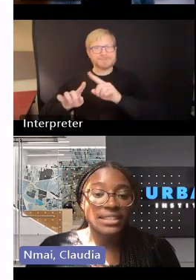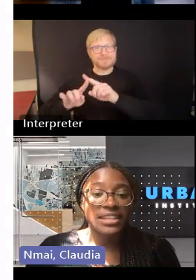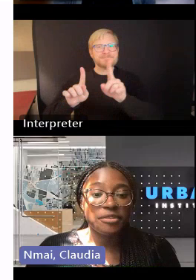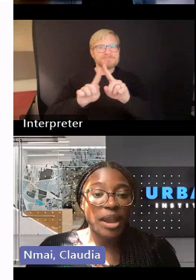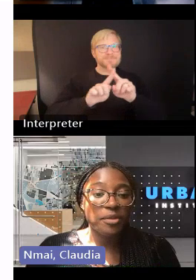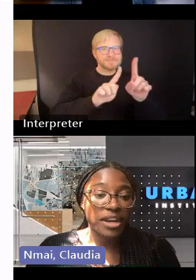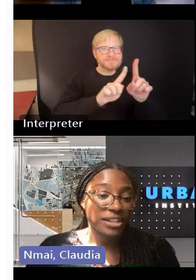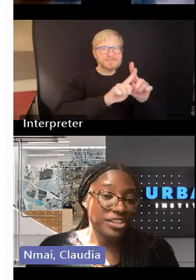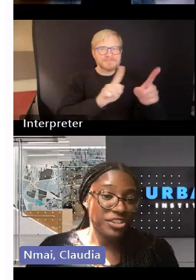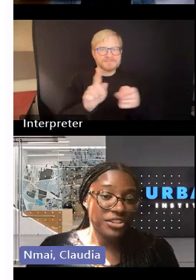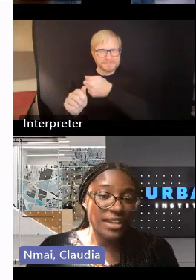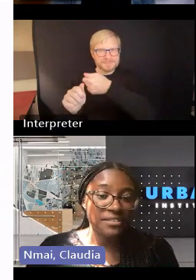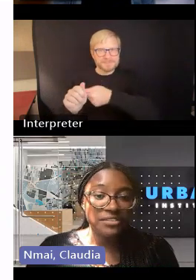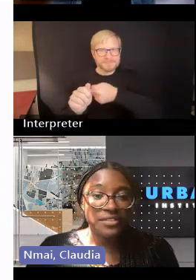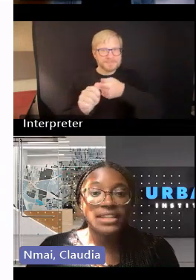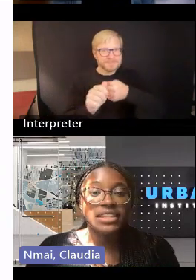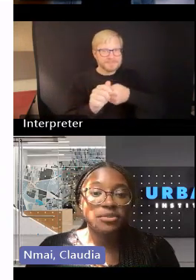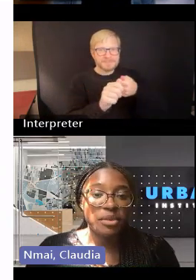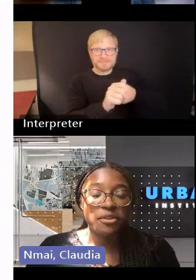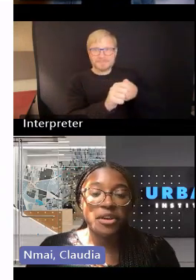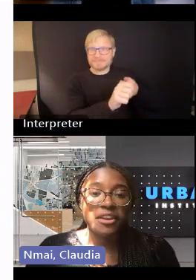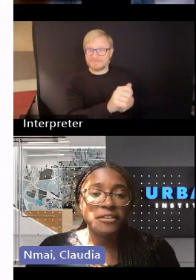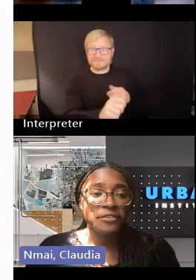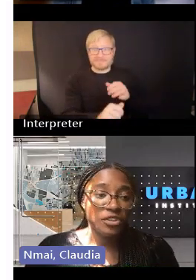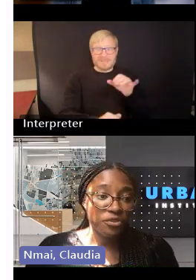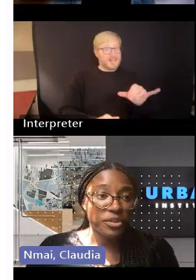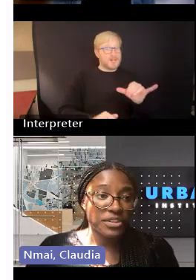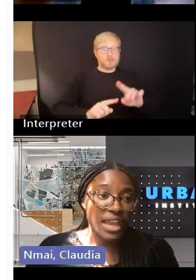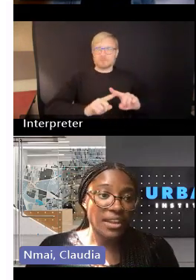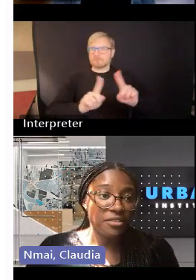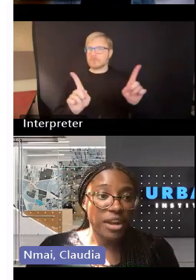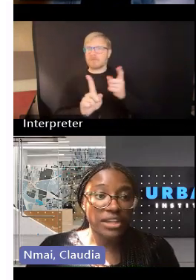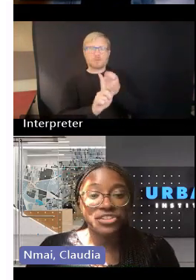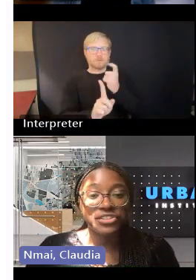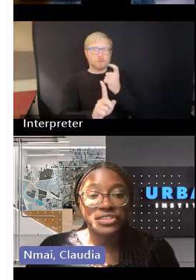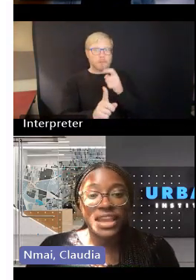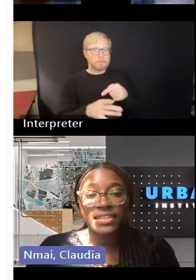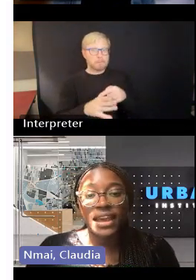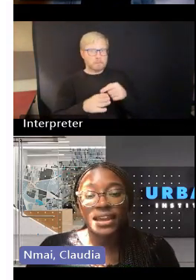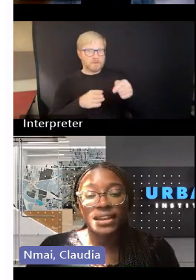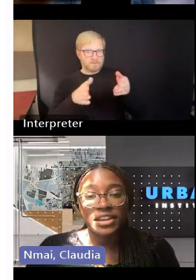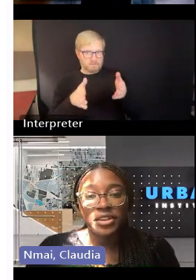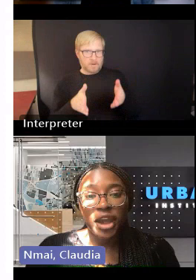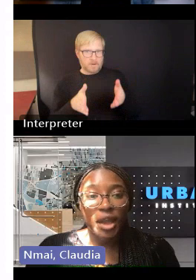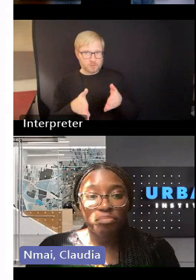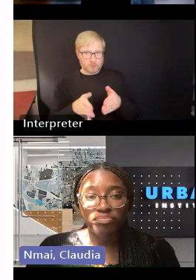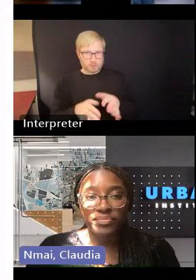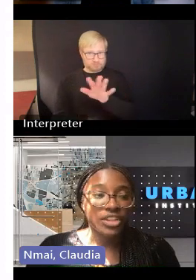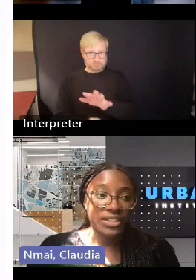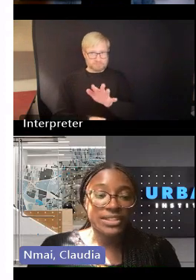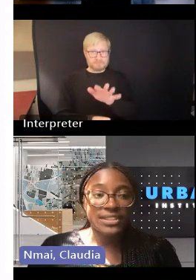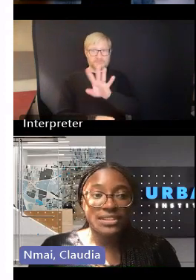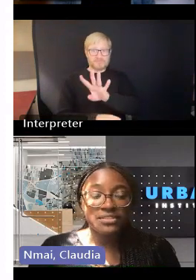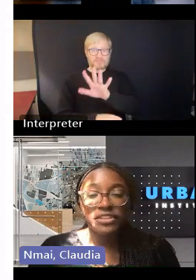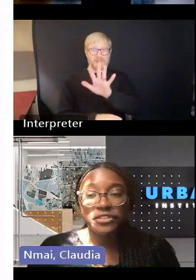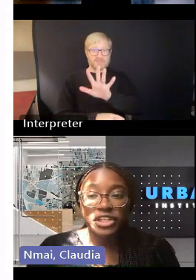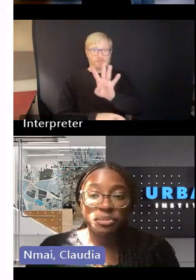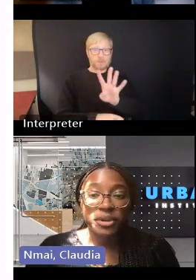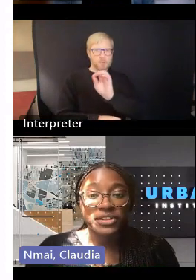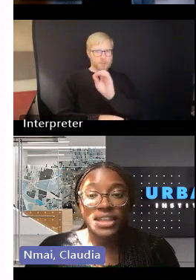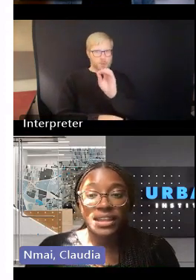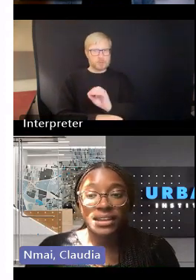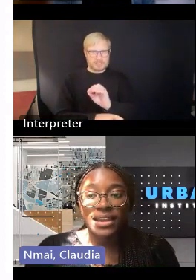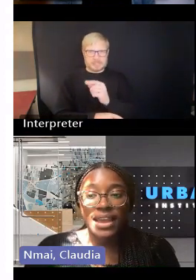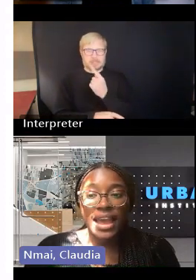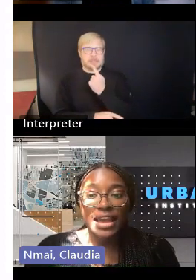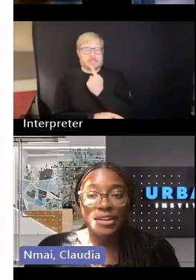very drastically from how practitioners kind of defined it, with about 54% of practitioners saying that justice is different for